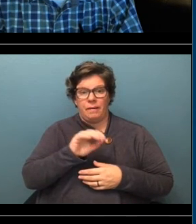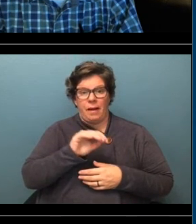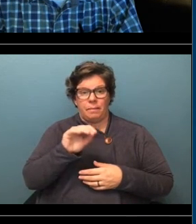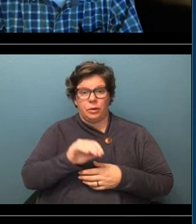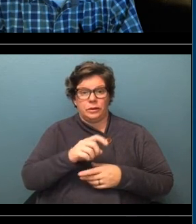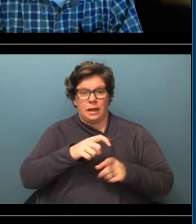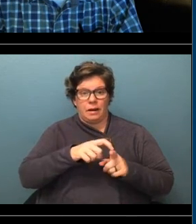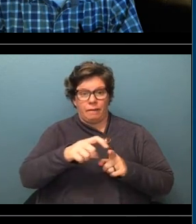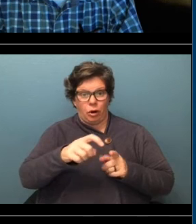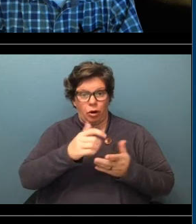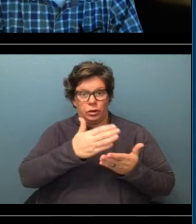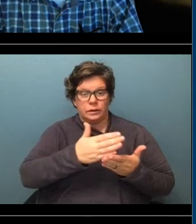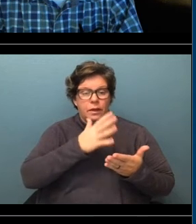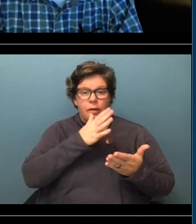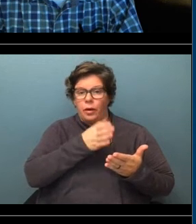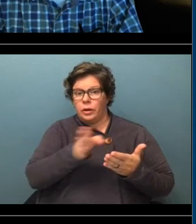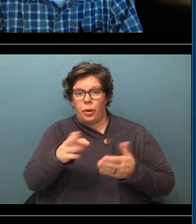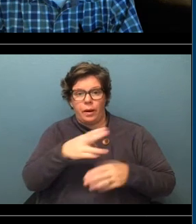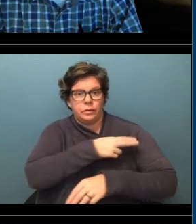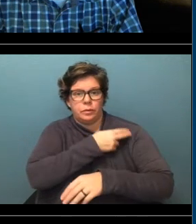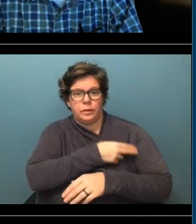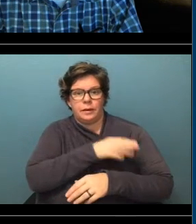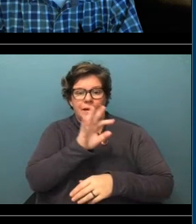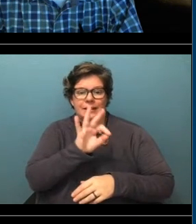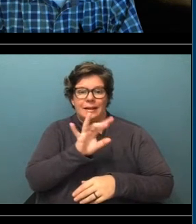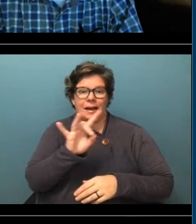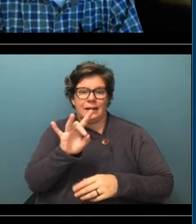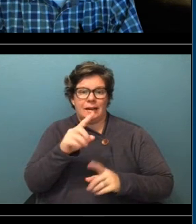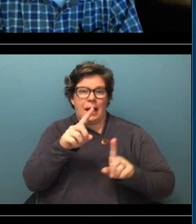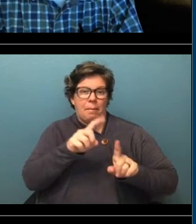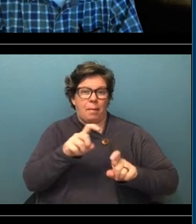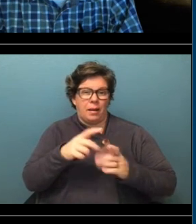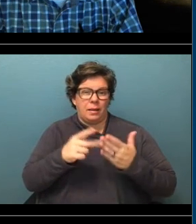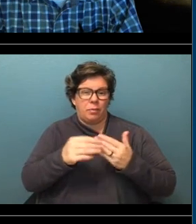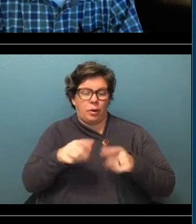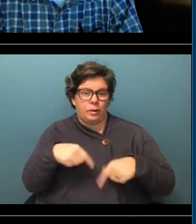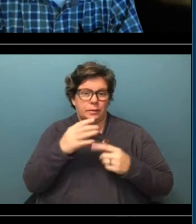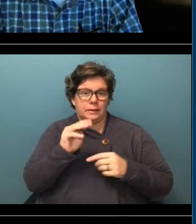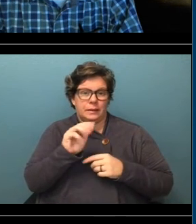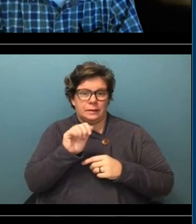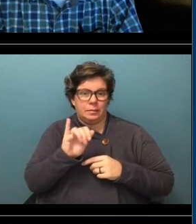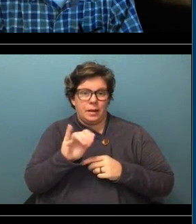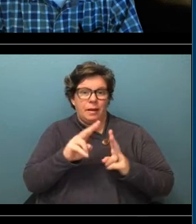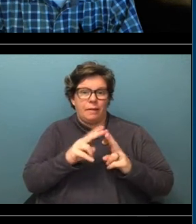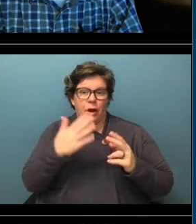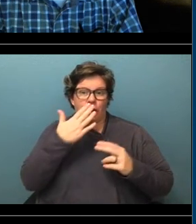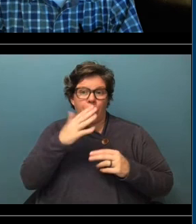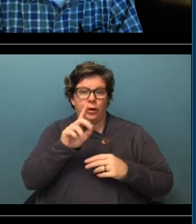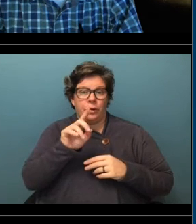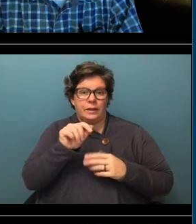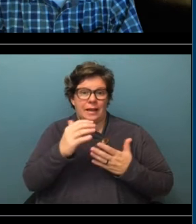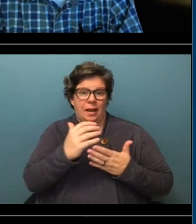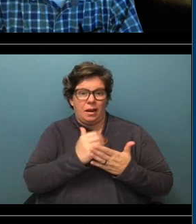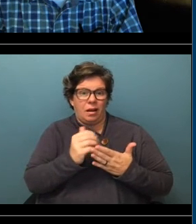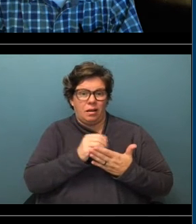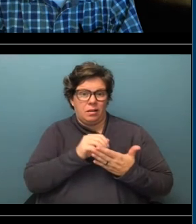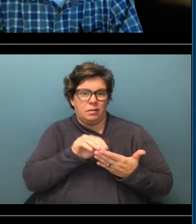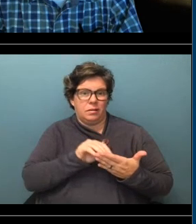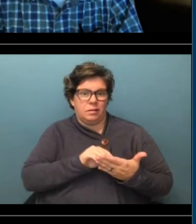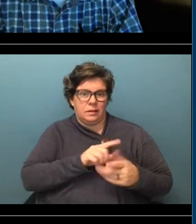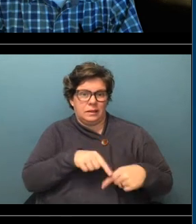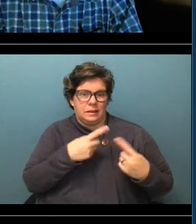doing this 988 pilot program since May, and so we've been finding really good data since